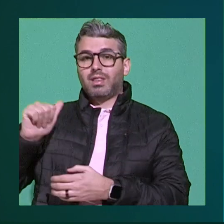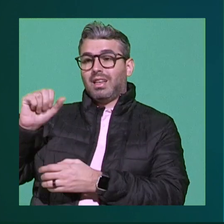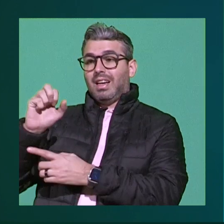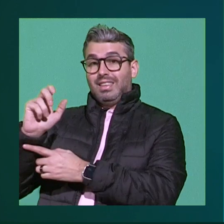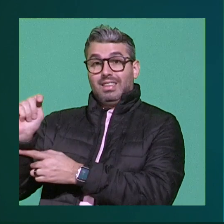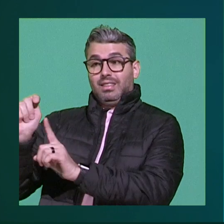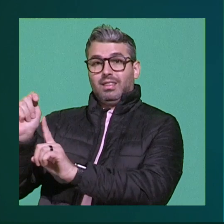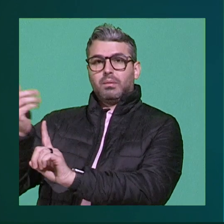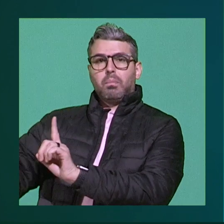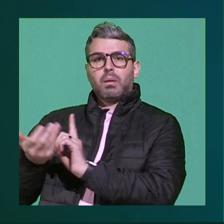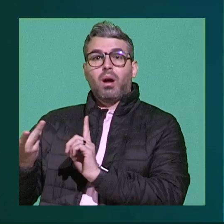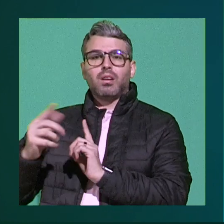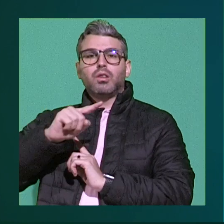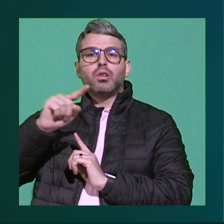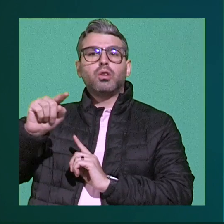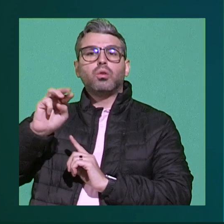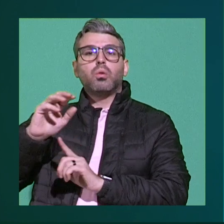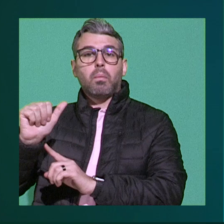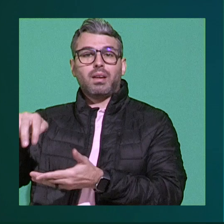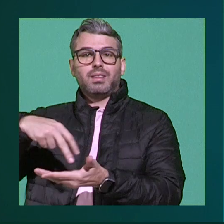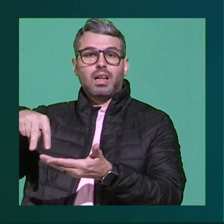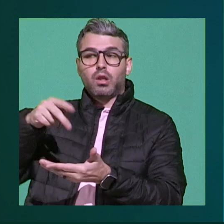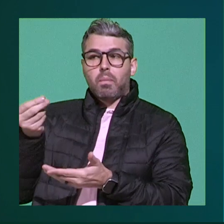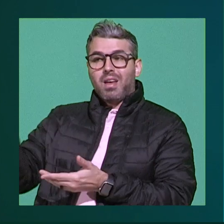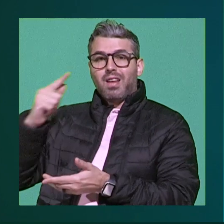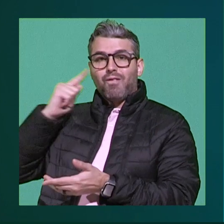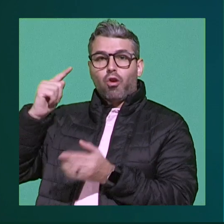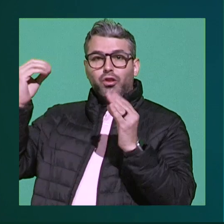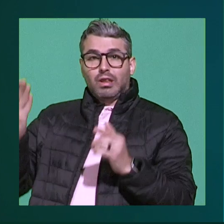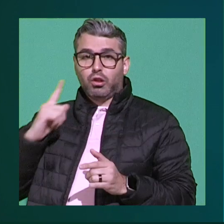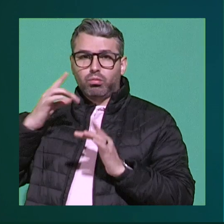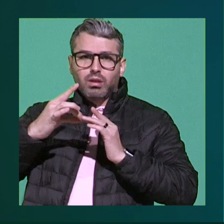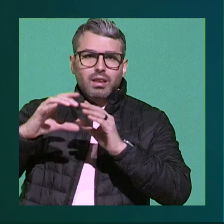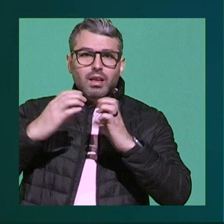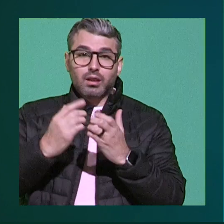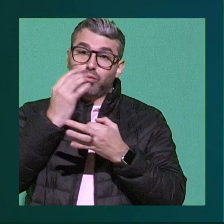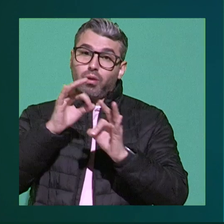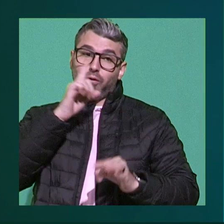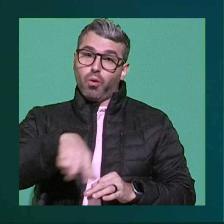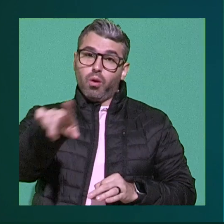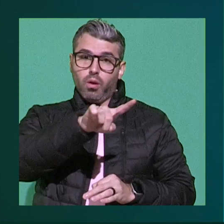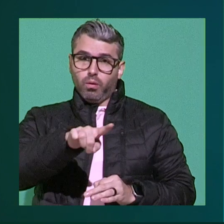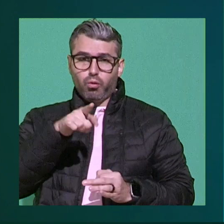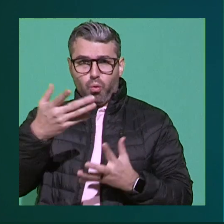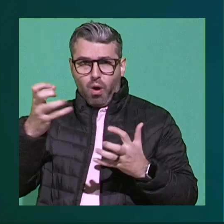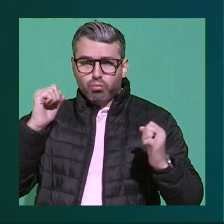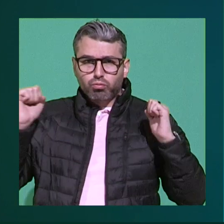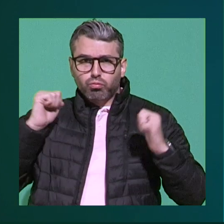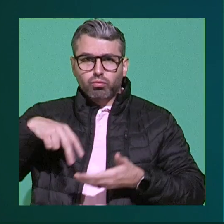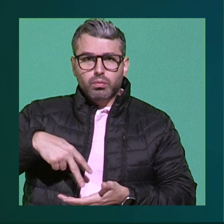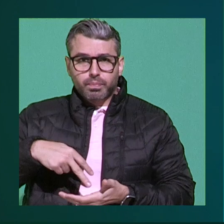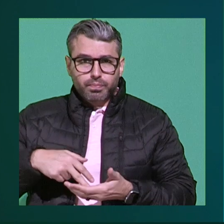Assets is bringing back Zumba classes and is paying for a certified Zumba instructor to lead the class, so that it's free to you. Interested in working out to